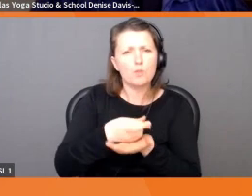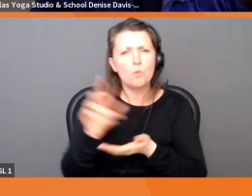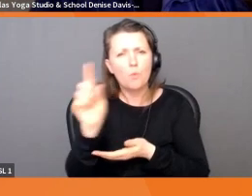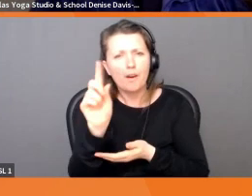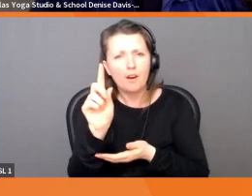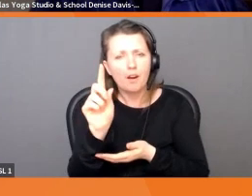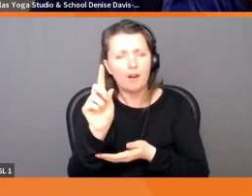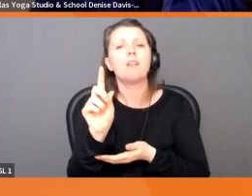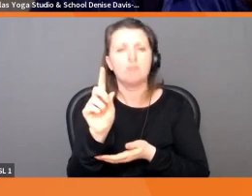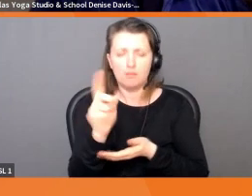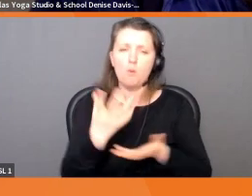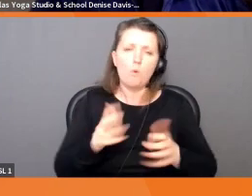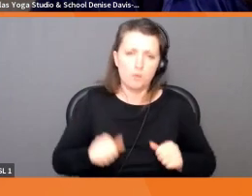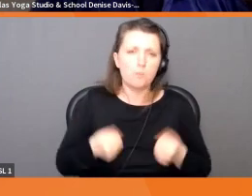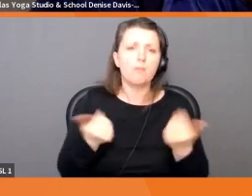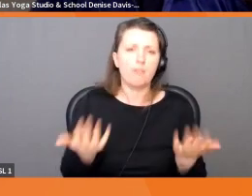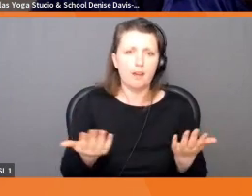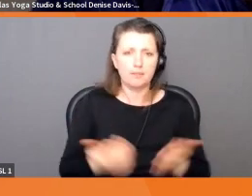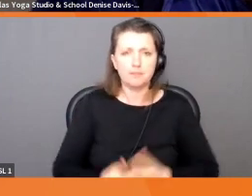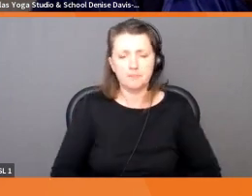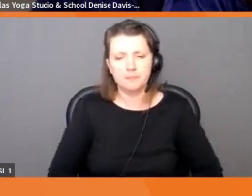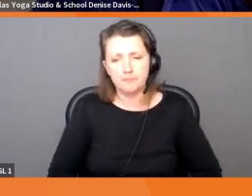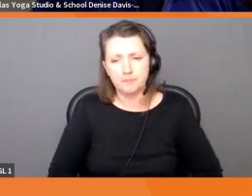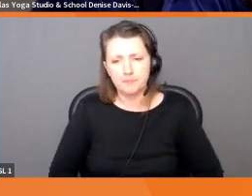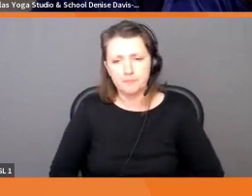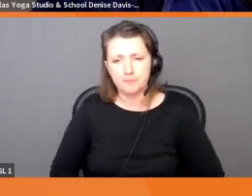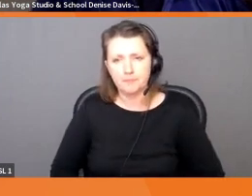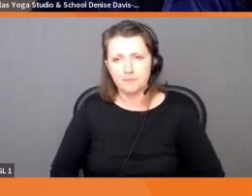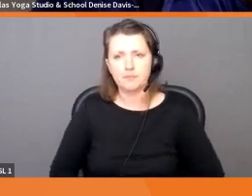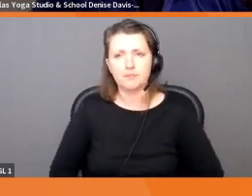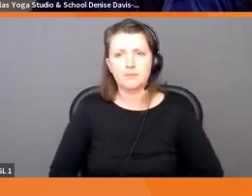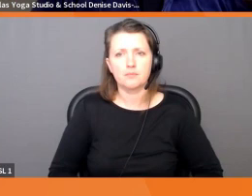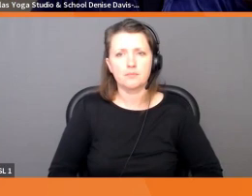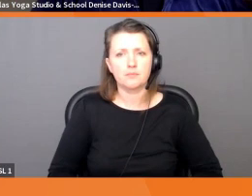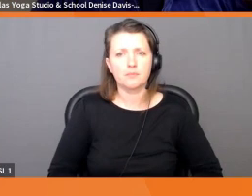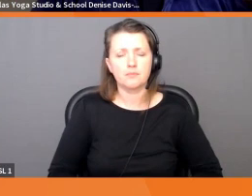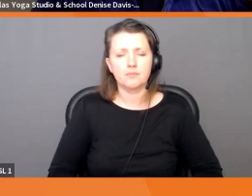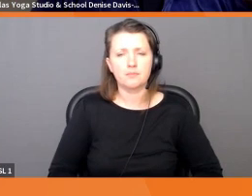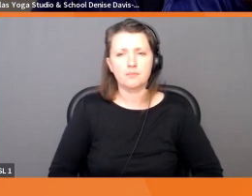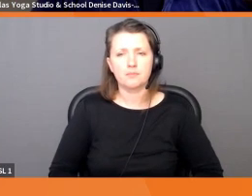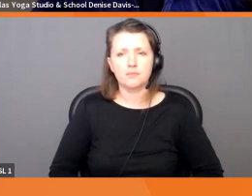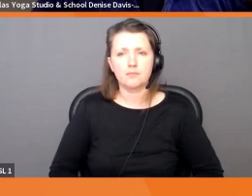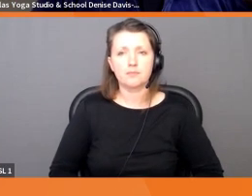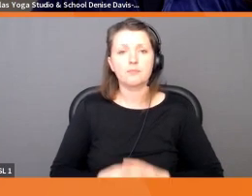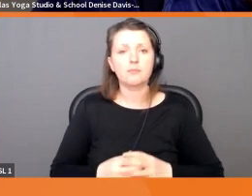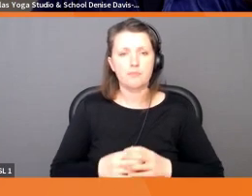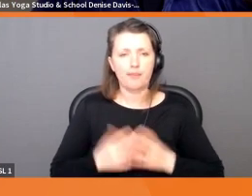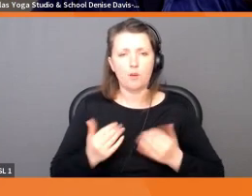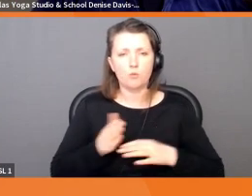look like today. I'm just gonna start the slide sharing and